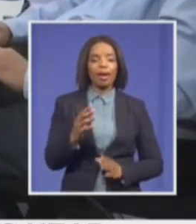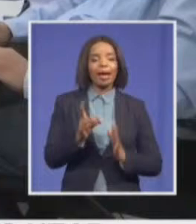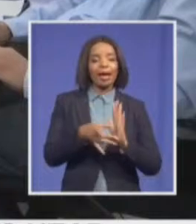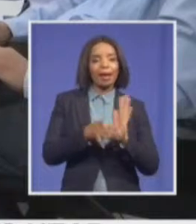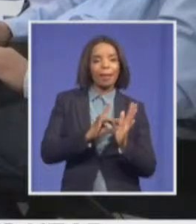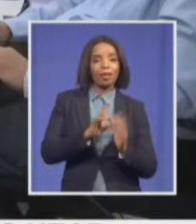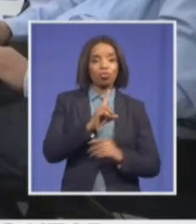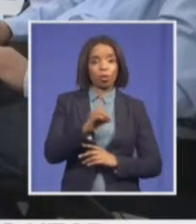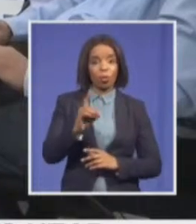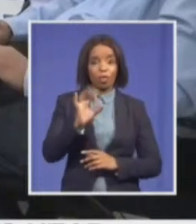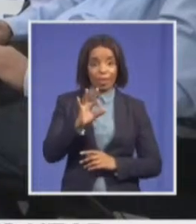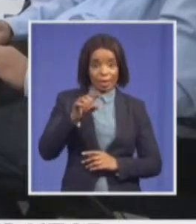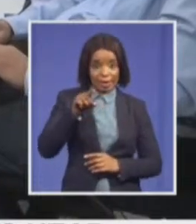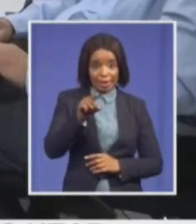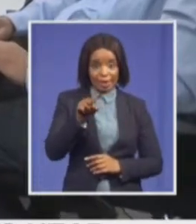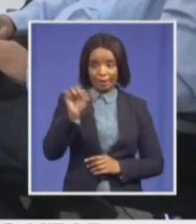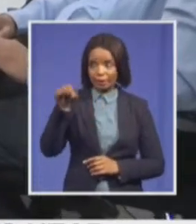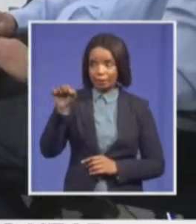this.